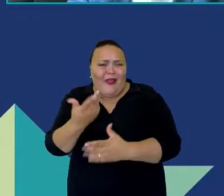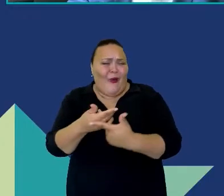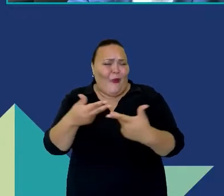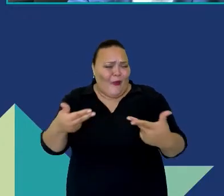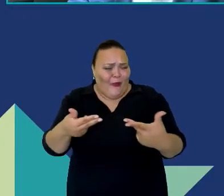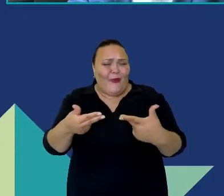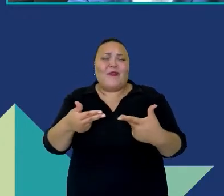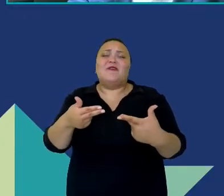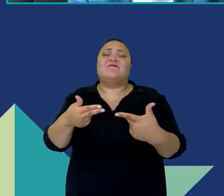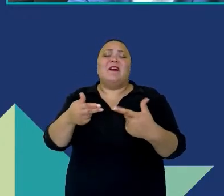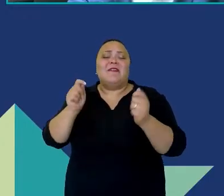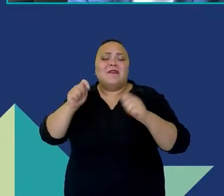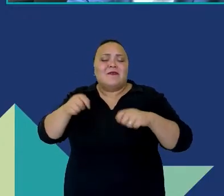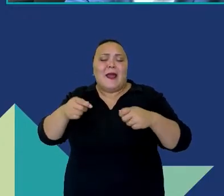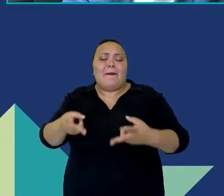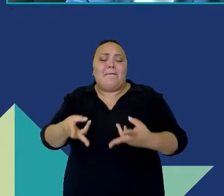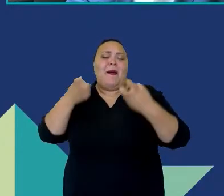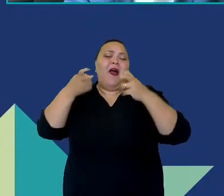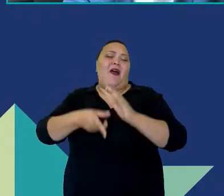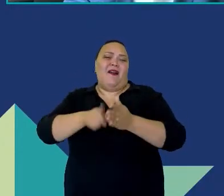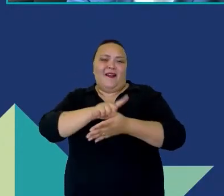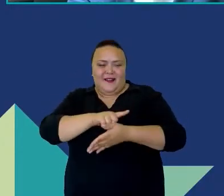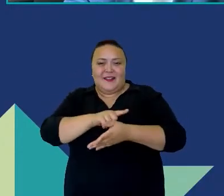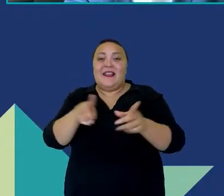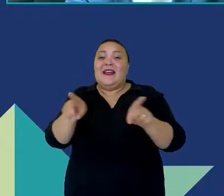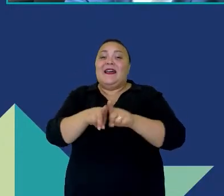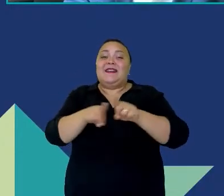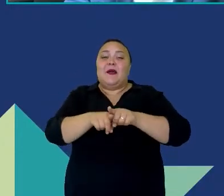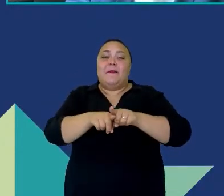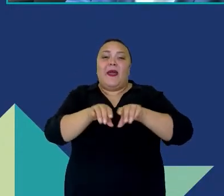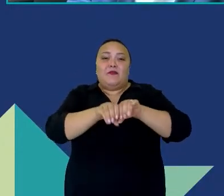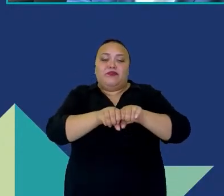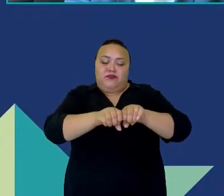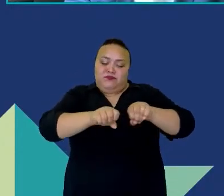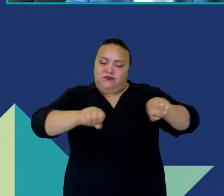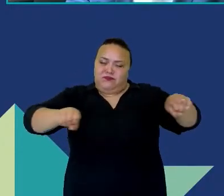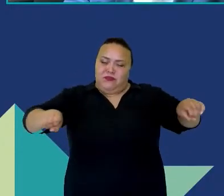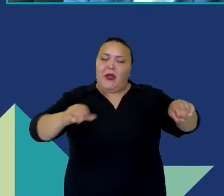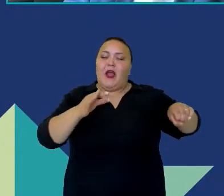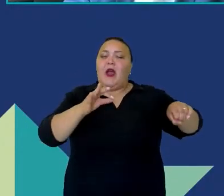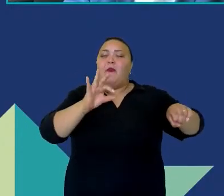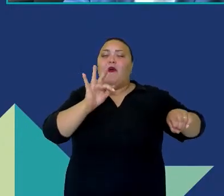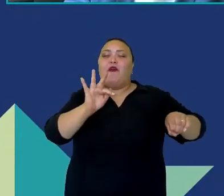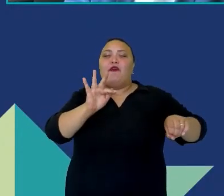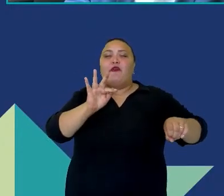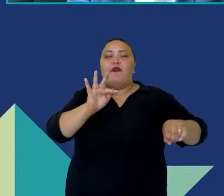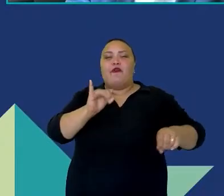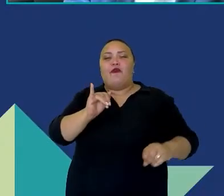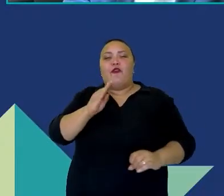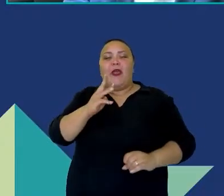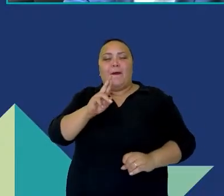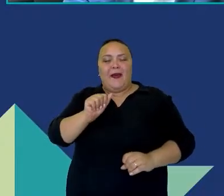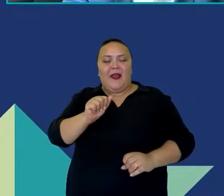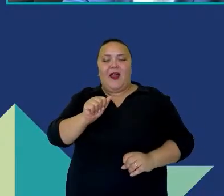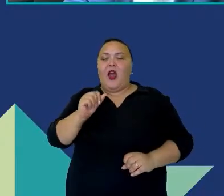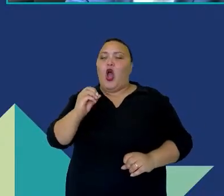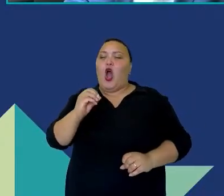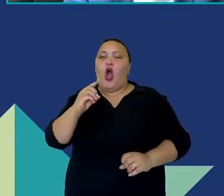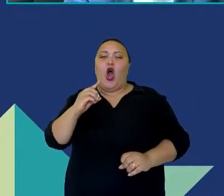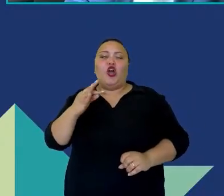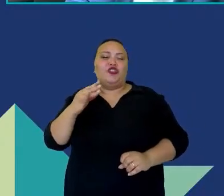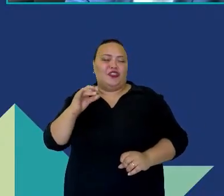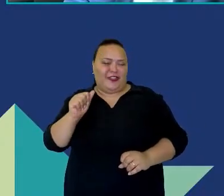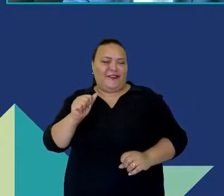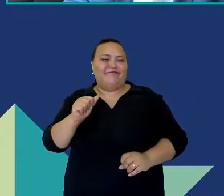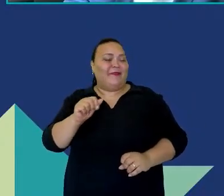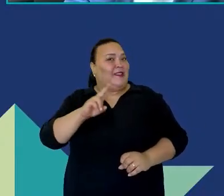used successfully, and Anglo installed this in one of their dams. On the left side, an existing dam for large strain